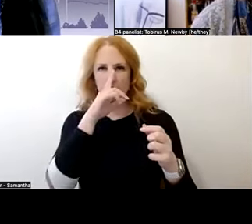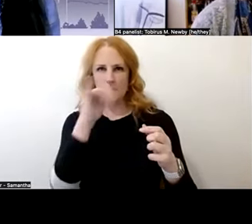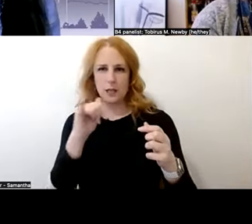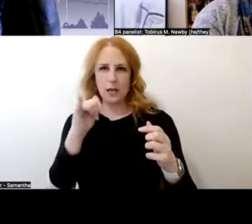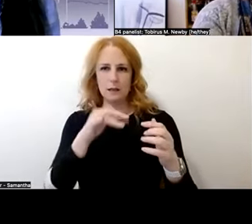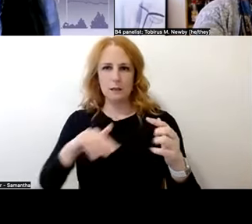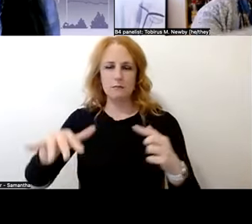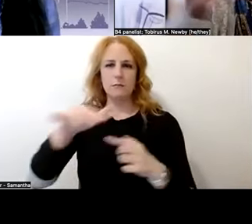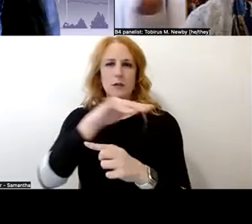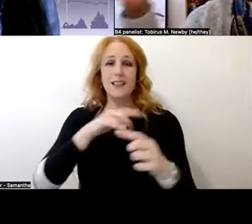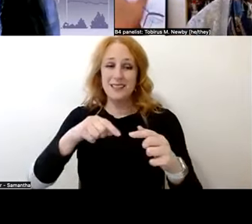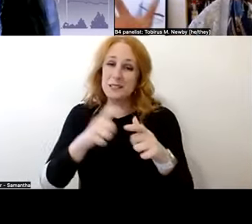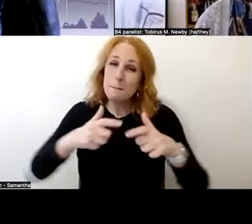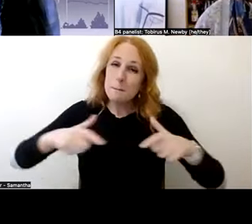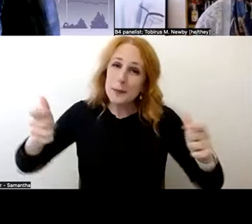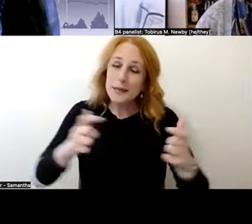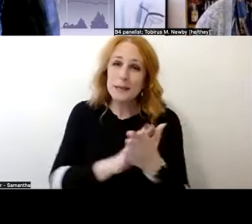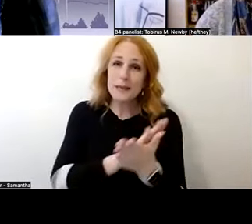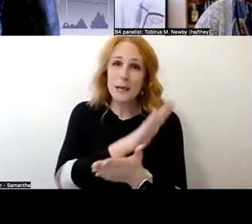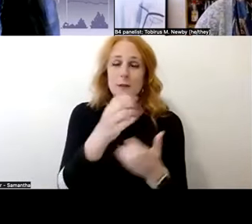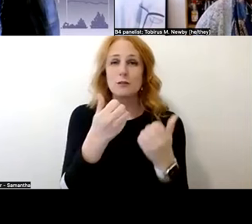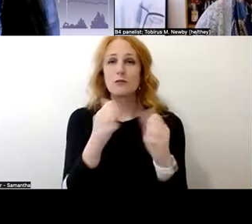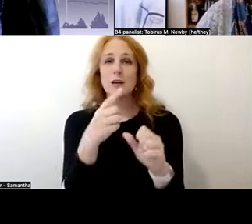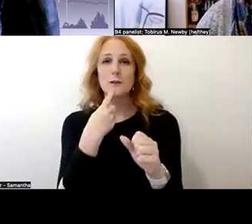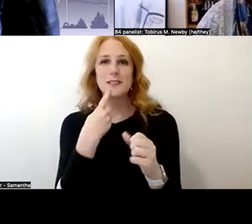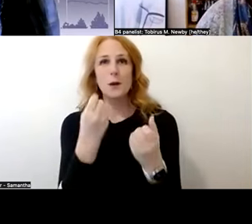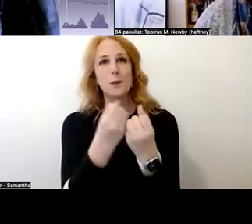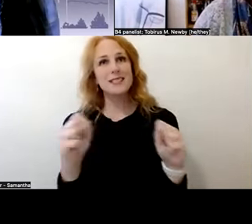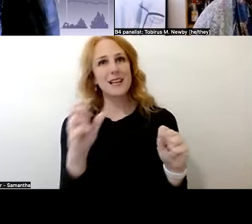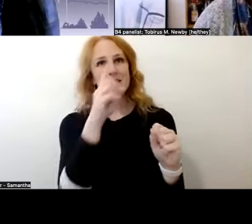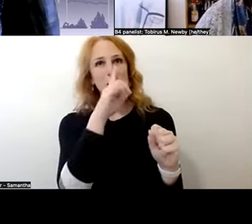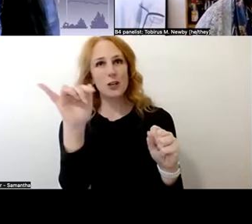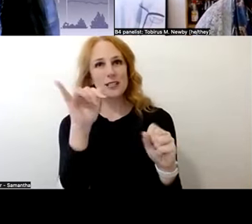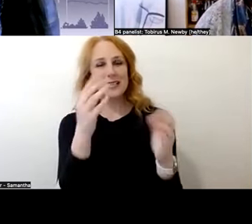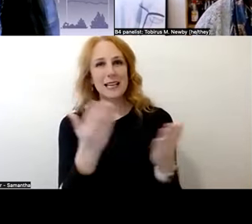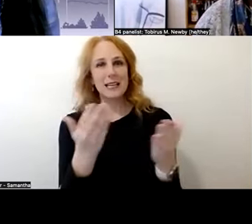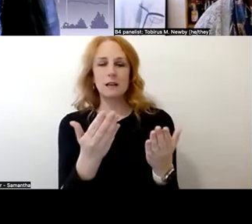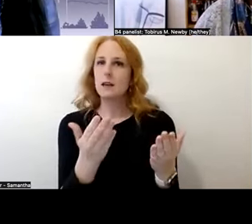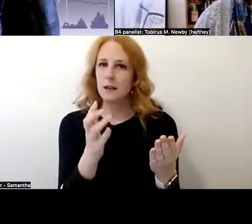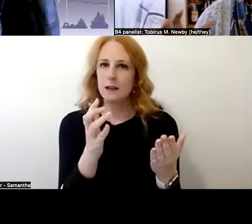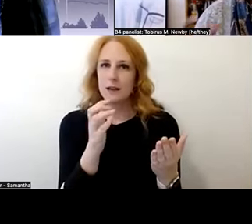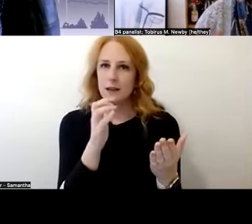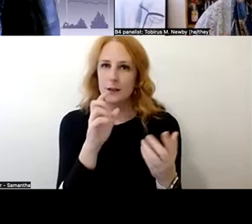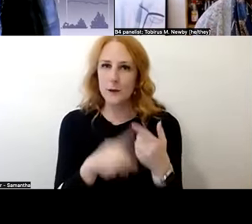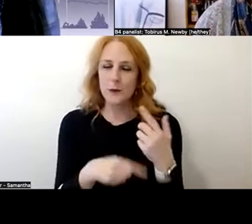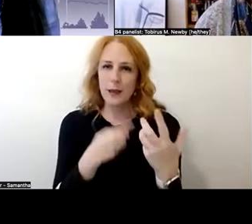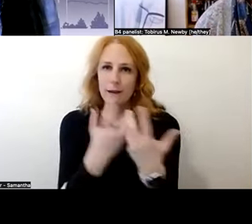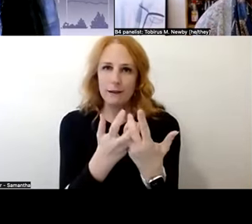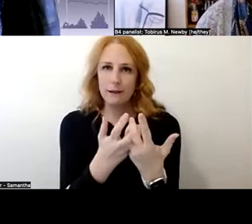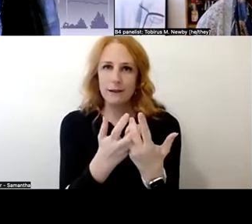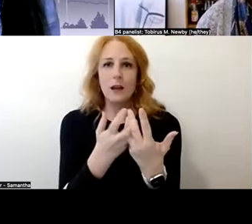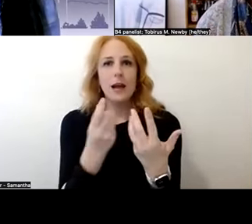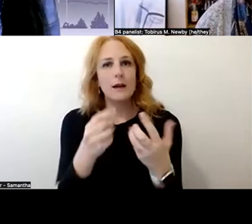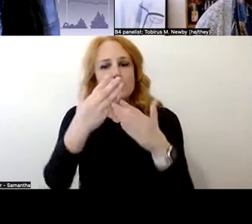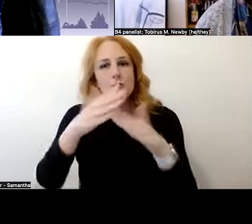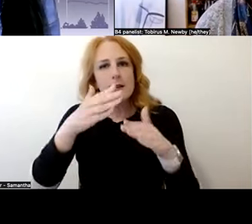to throw a blanket of this is what safety looks like here, we're going to be on the wrong footing immediately, because we have to break it down to what does that mean